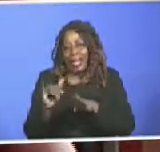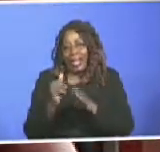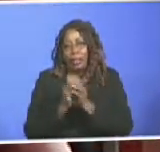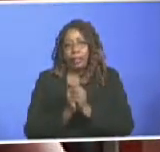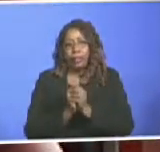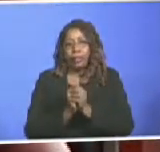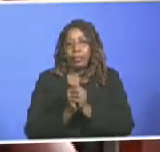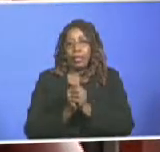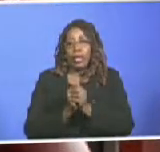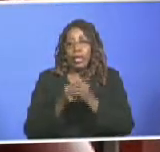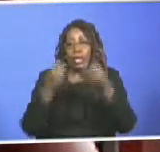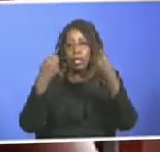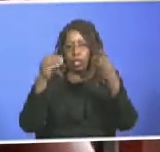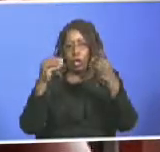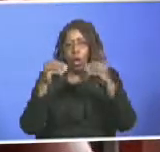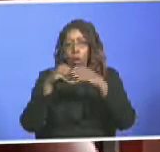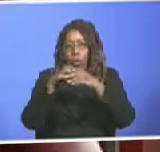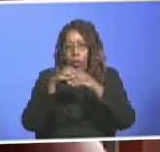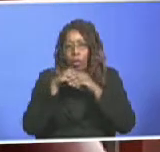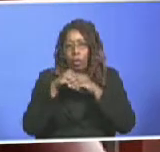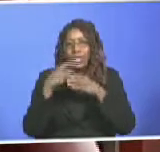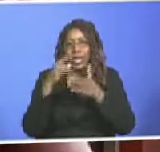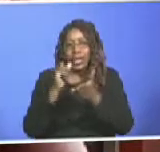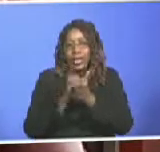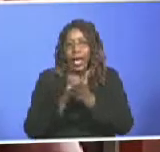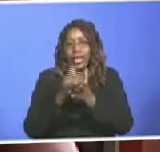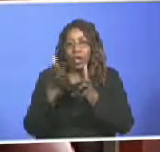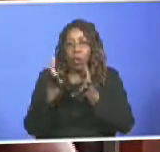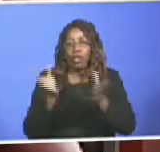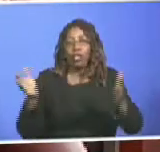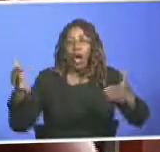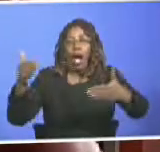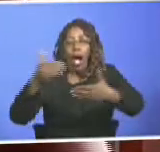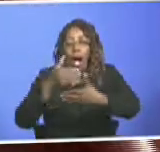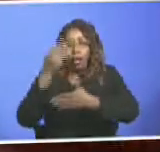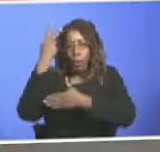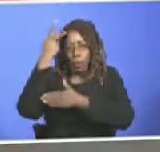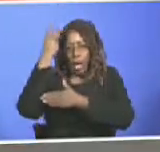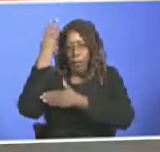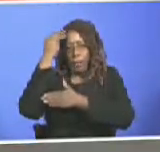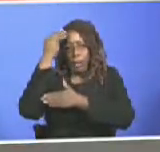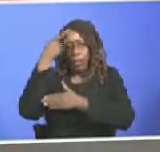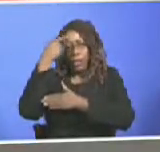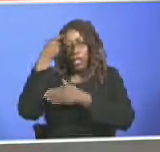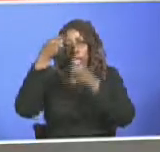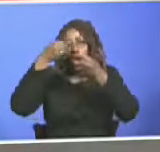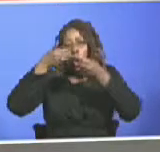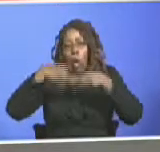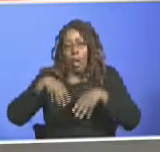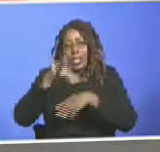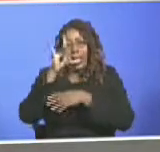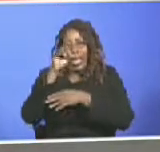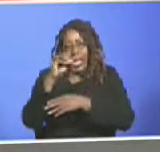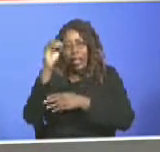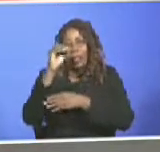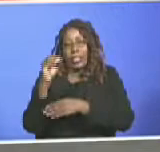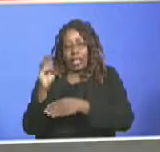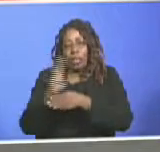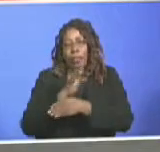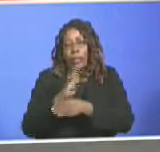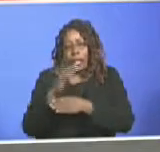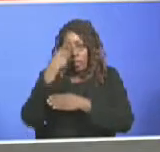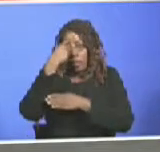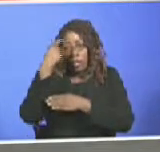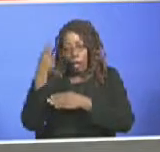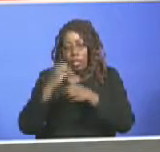Popular stall owner Kirkwood Goldie Evans says he wants to hug the Prime Minister, estimating that he lost 80% of his business due to the COVID-19